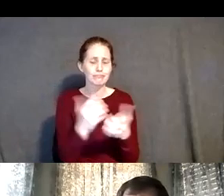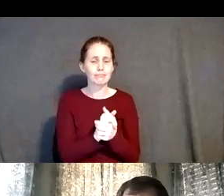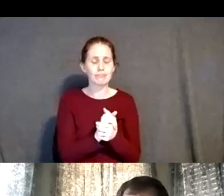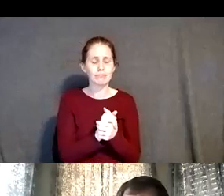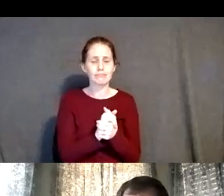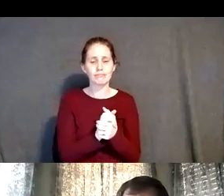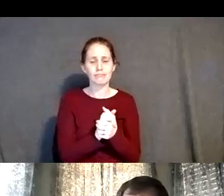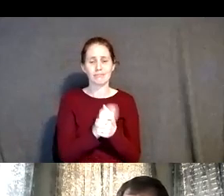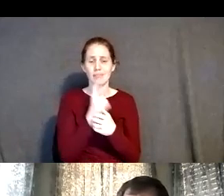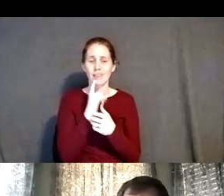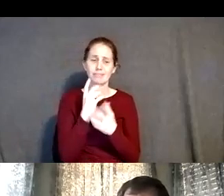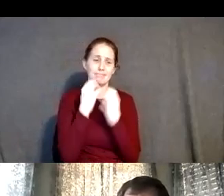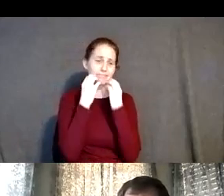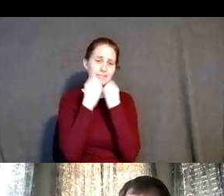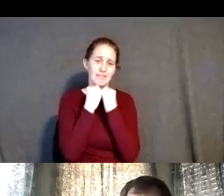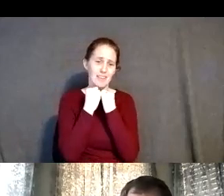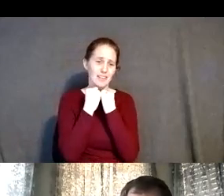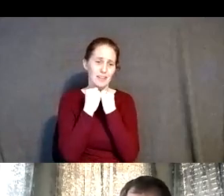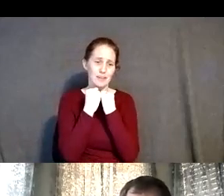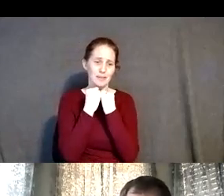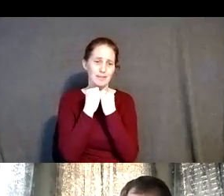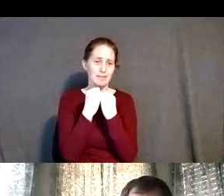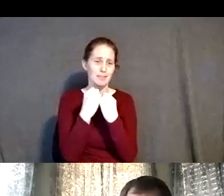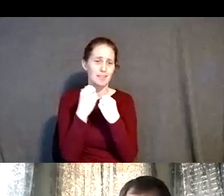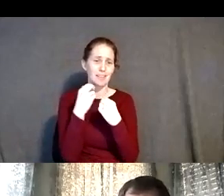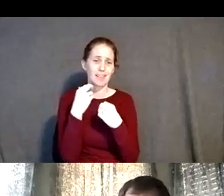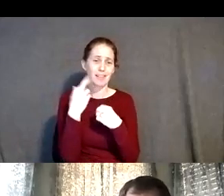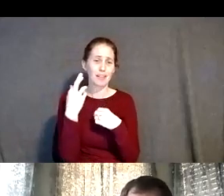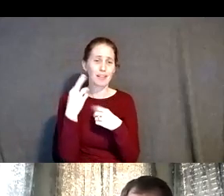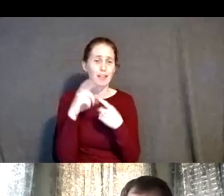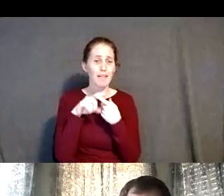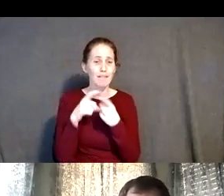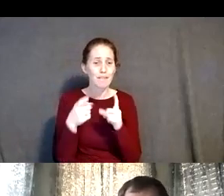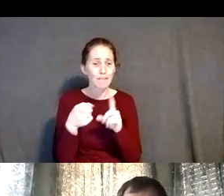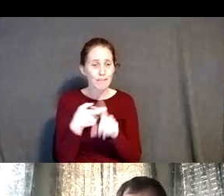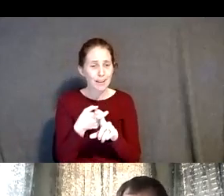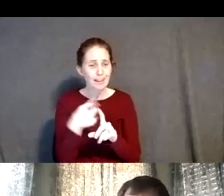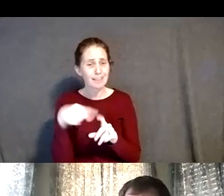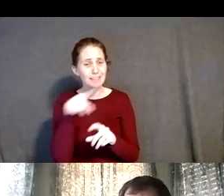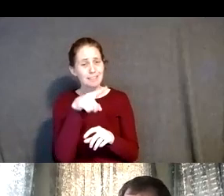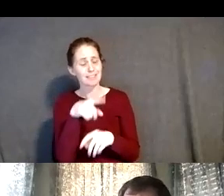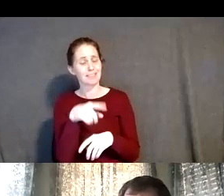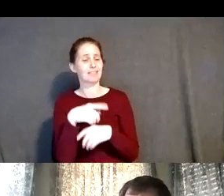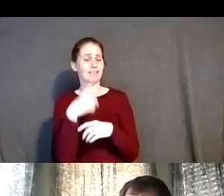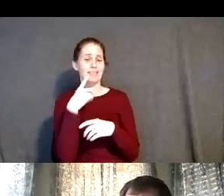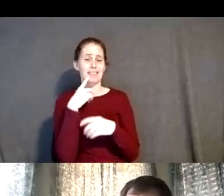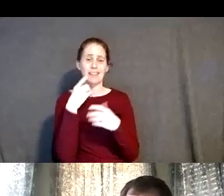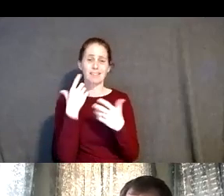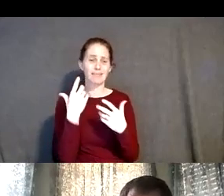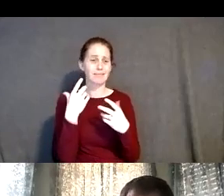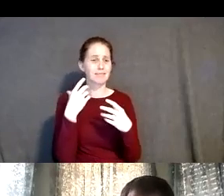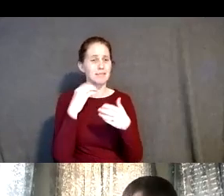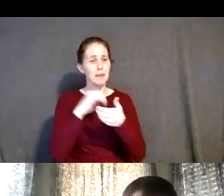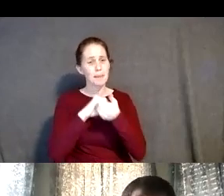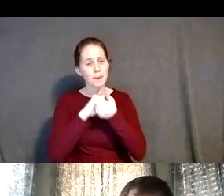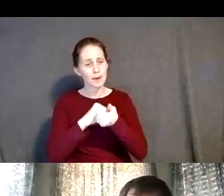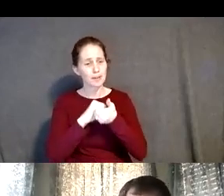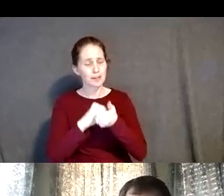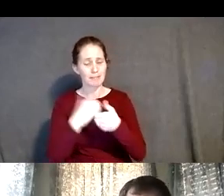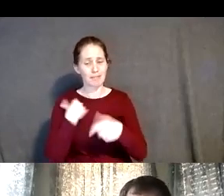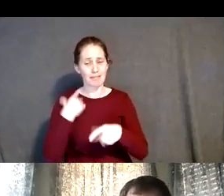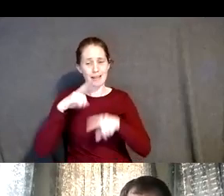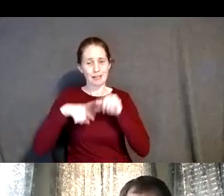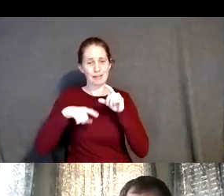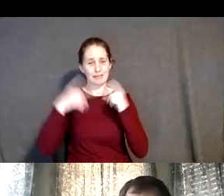really value friendships I made with many of you, and just the partnership. And I couldn't have